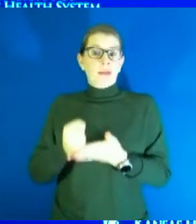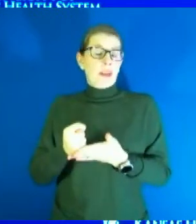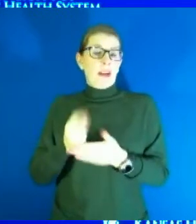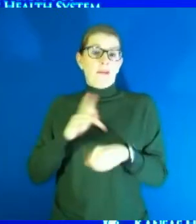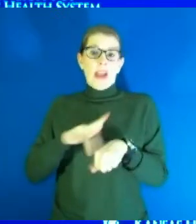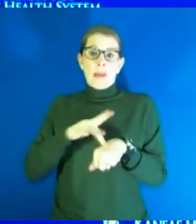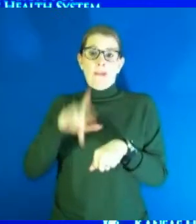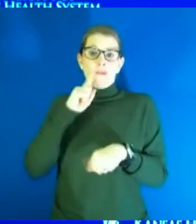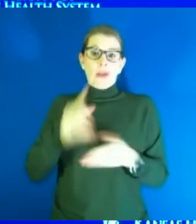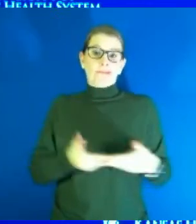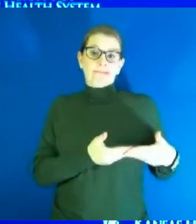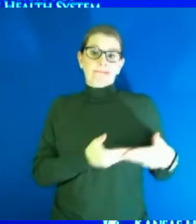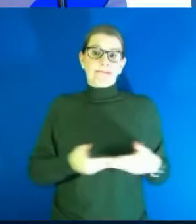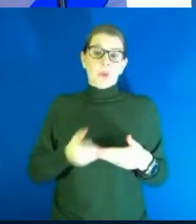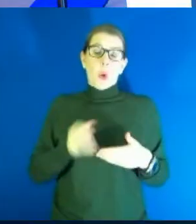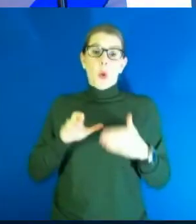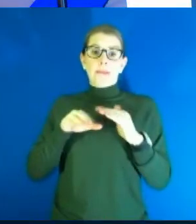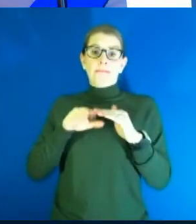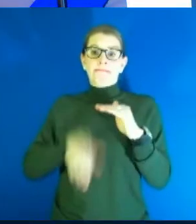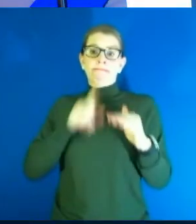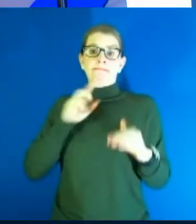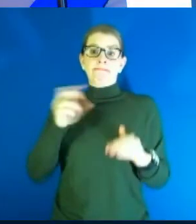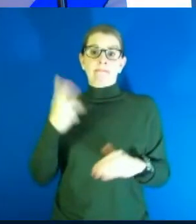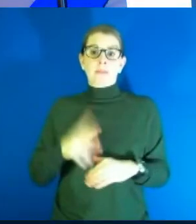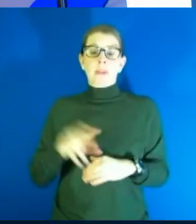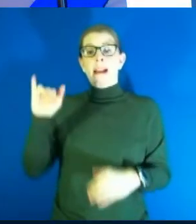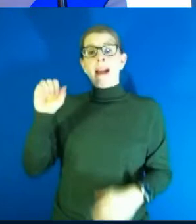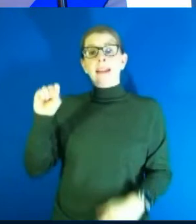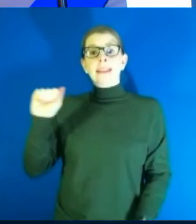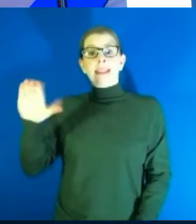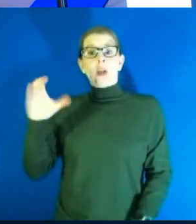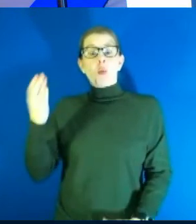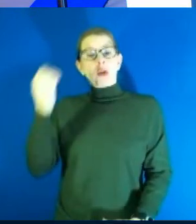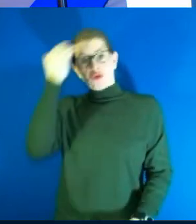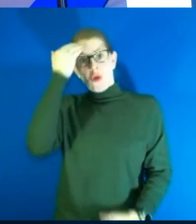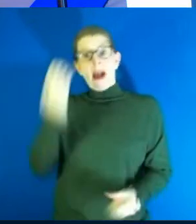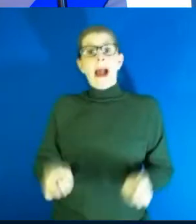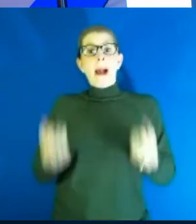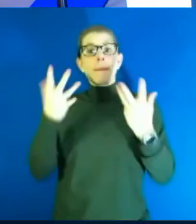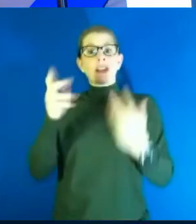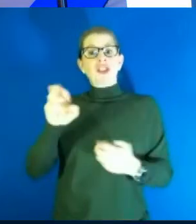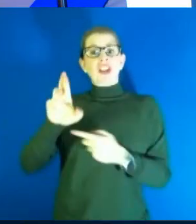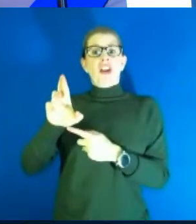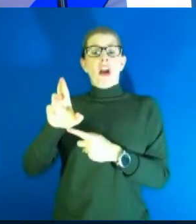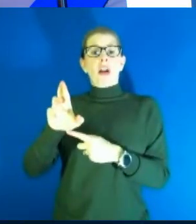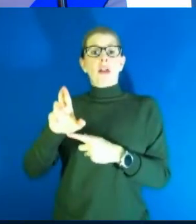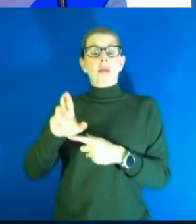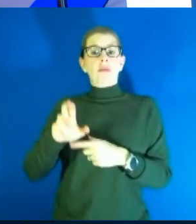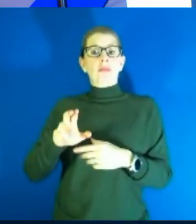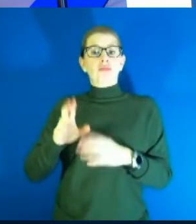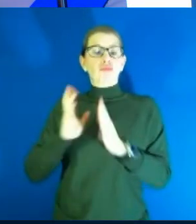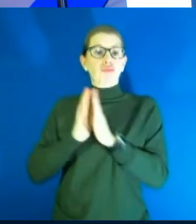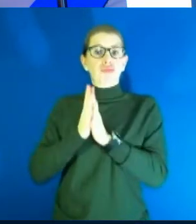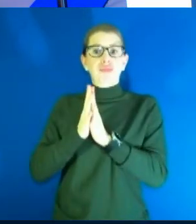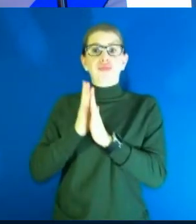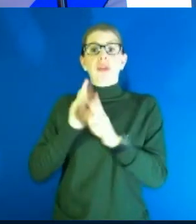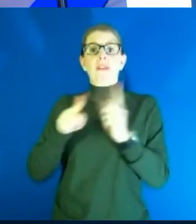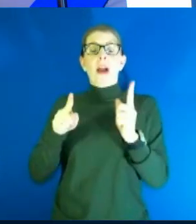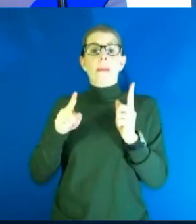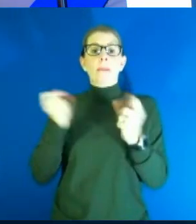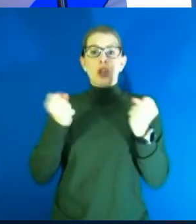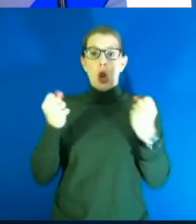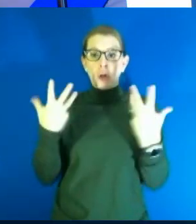for those young children. All right, Isaac wants to know how much ER overload is due to trauma from car crashes,